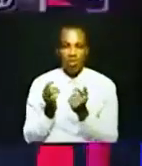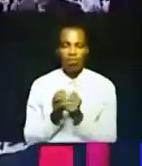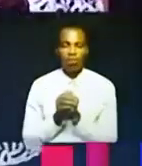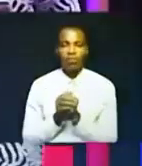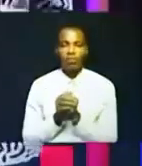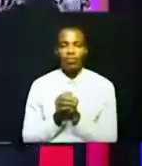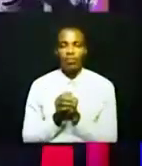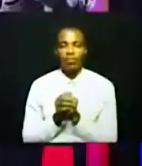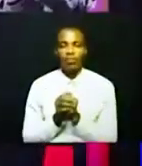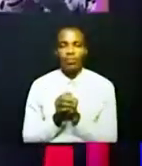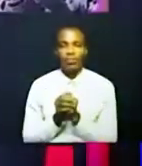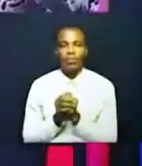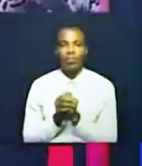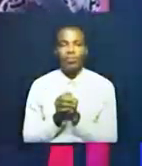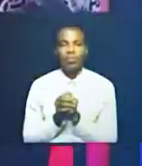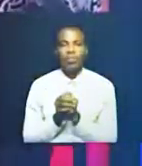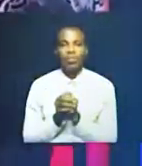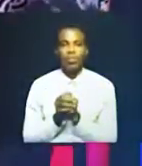See,